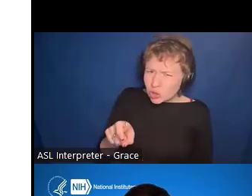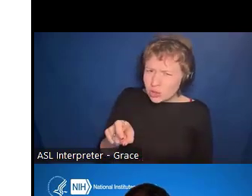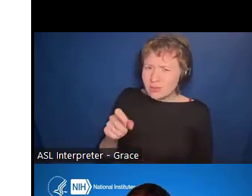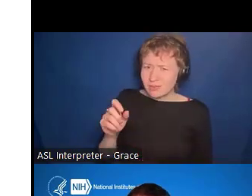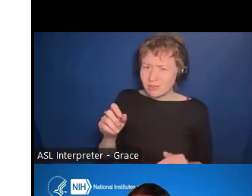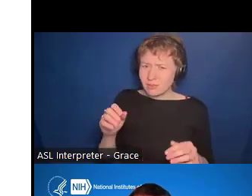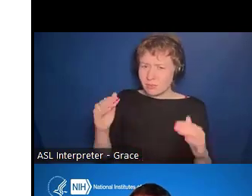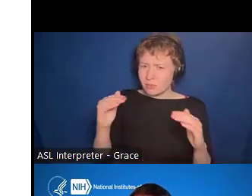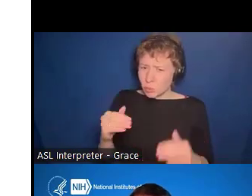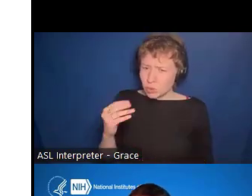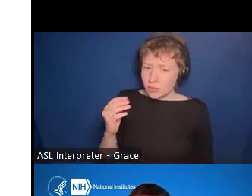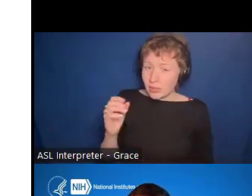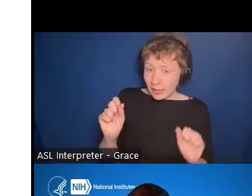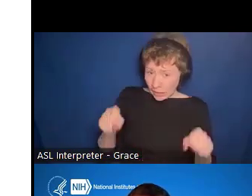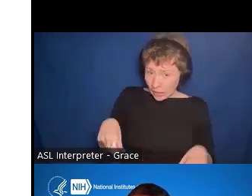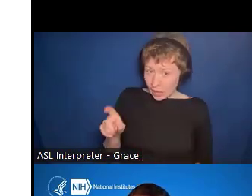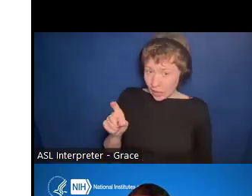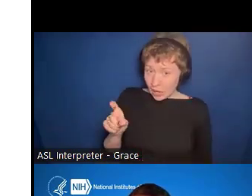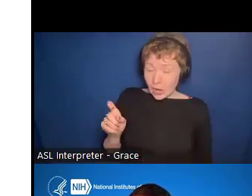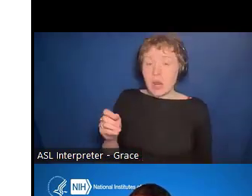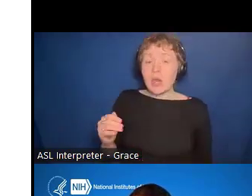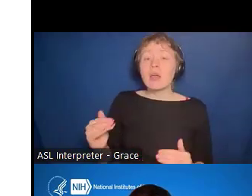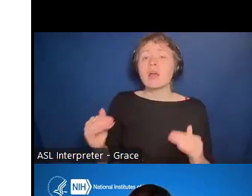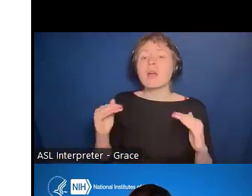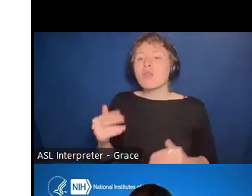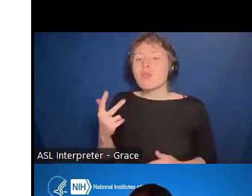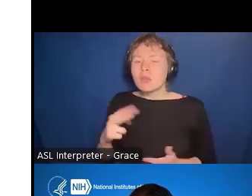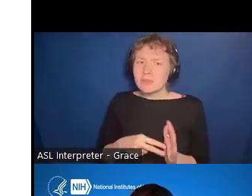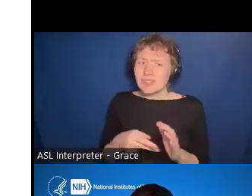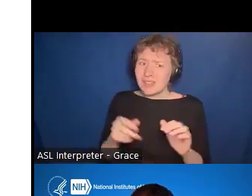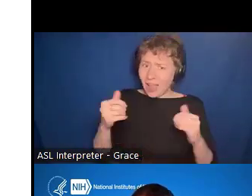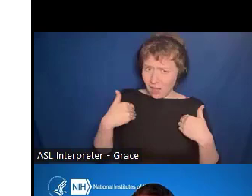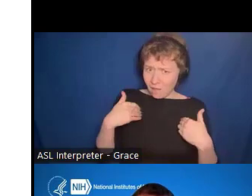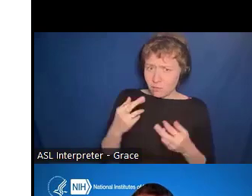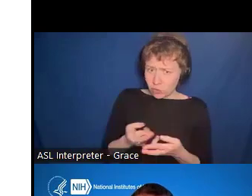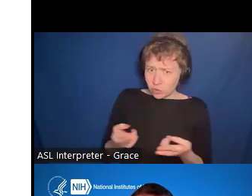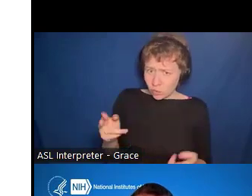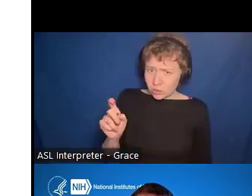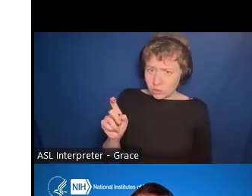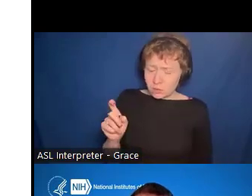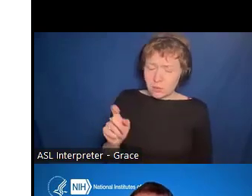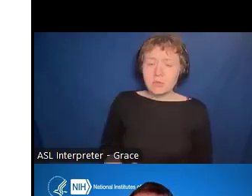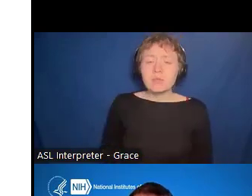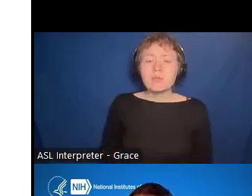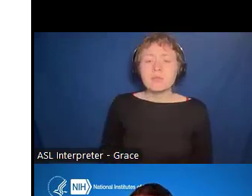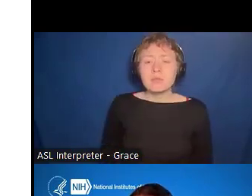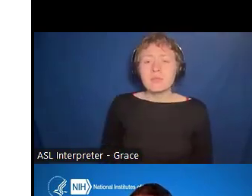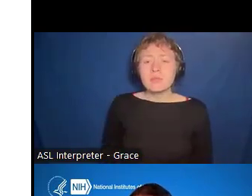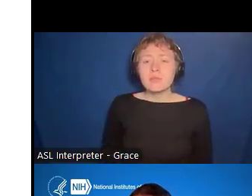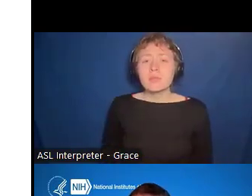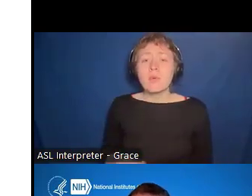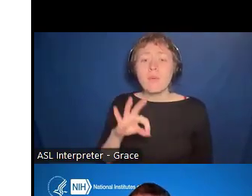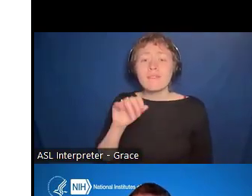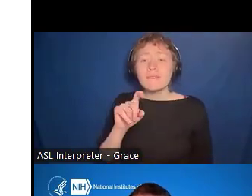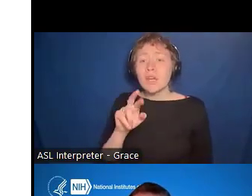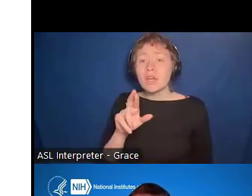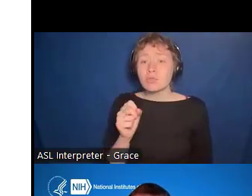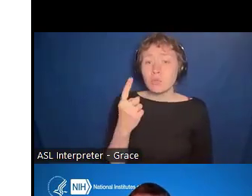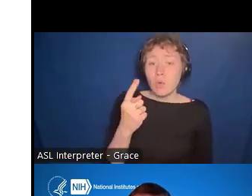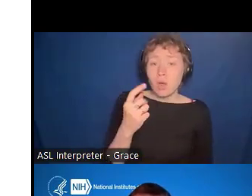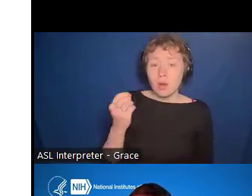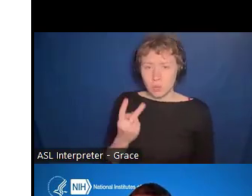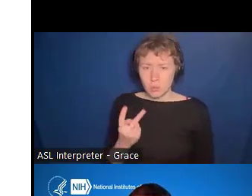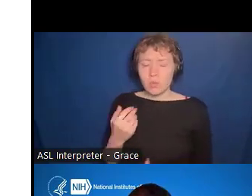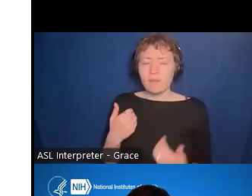done? And then factor 3 looks at whether or not they have the resources or not. So factors 1 and 2 will receive